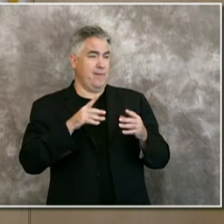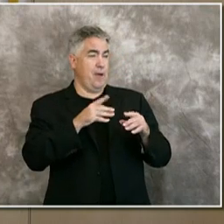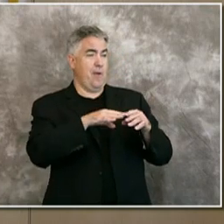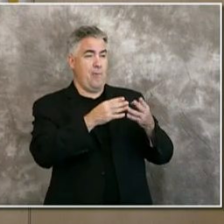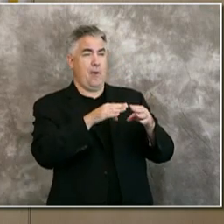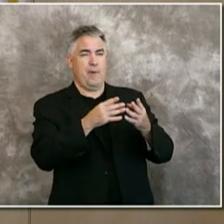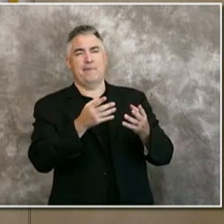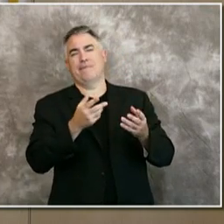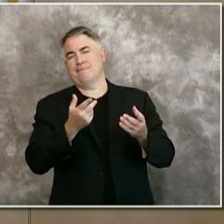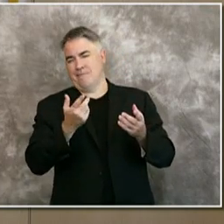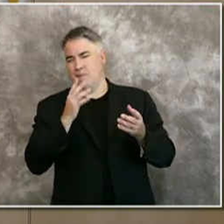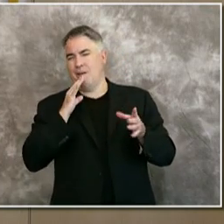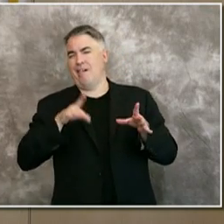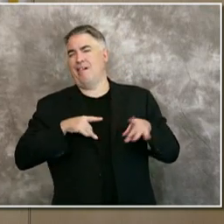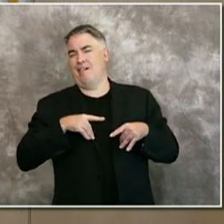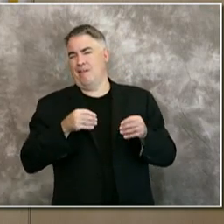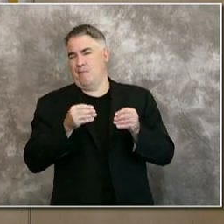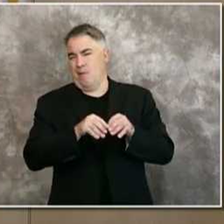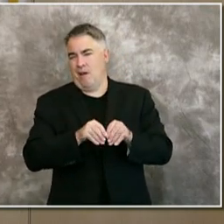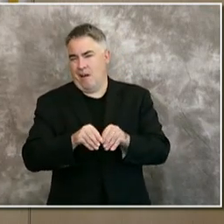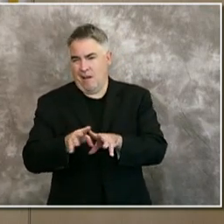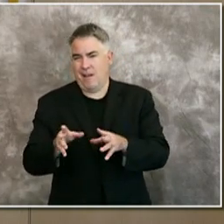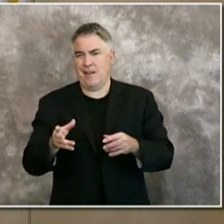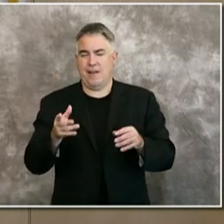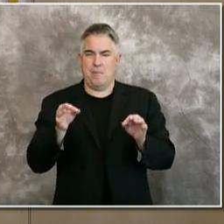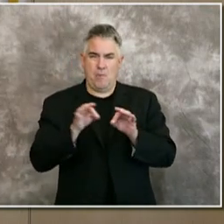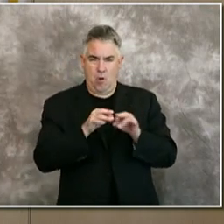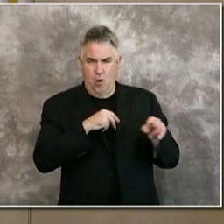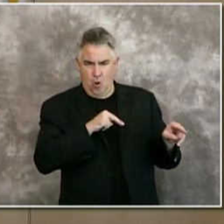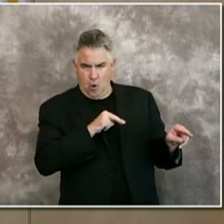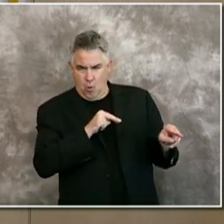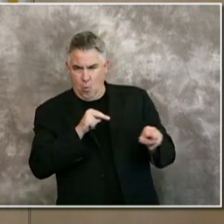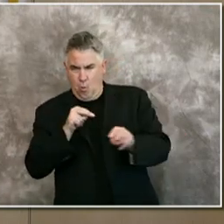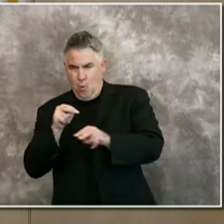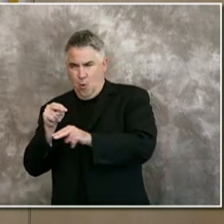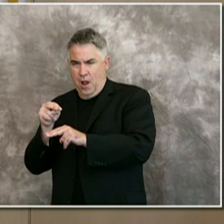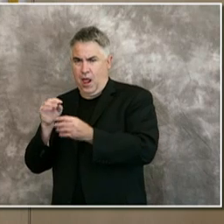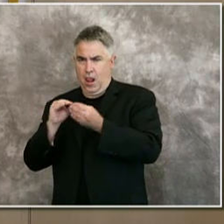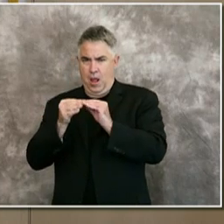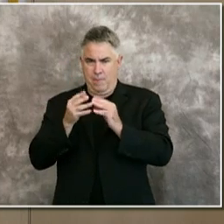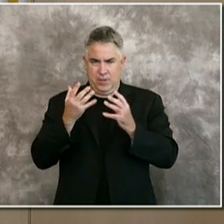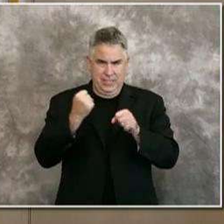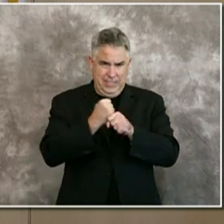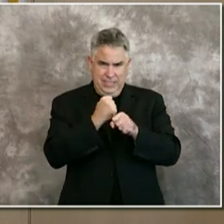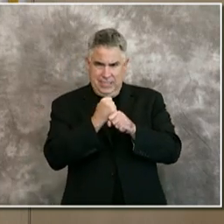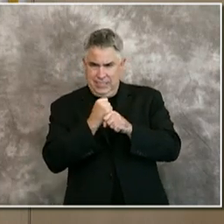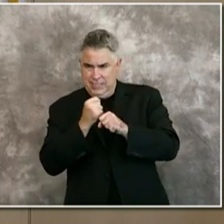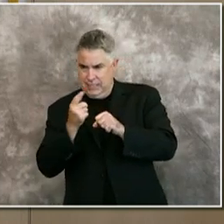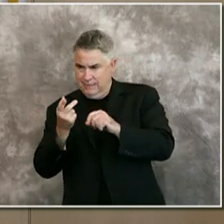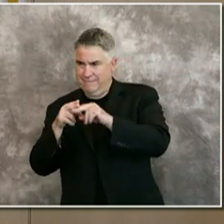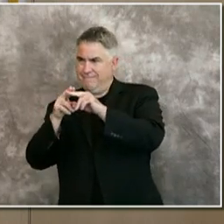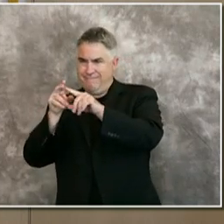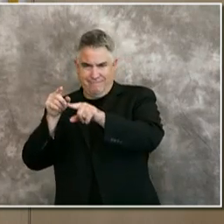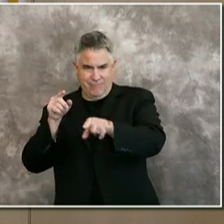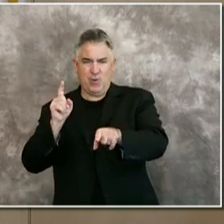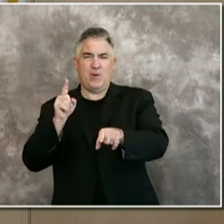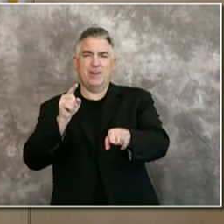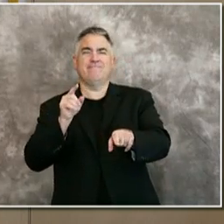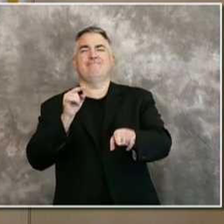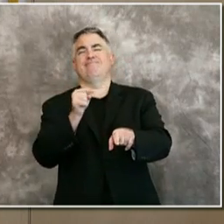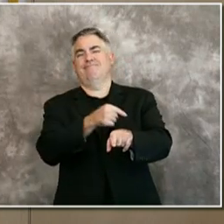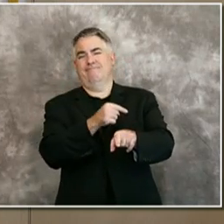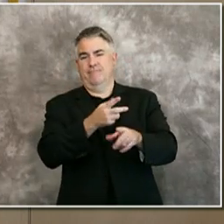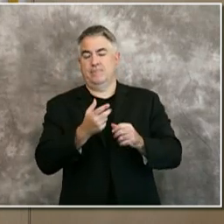primary reasons or drivers for why our numbers are increasing. Also, as we reported last week,